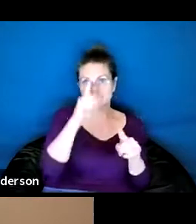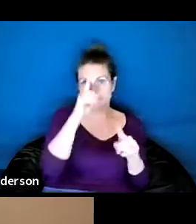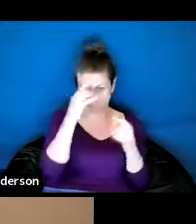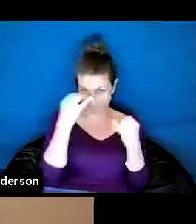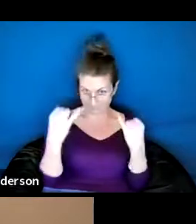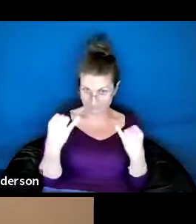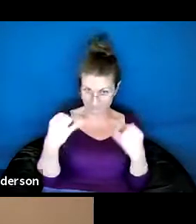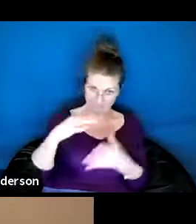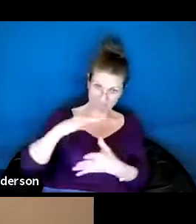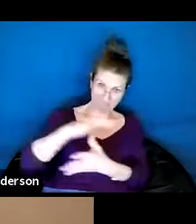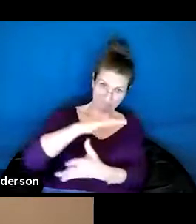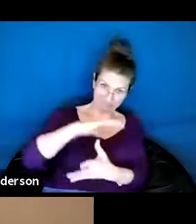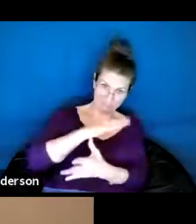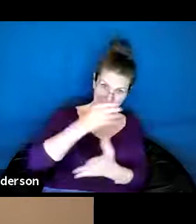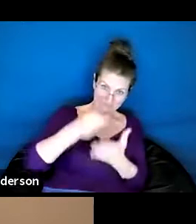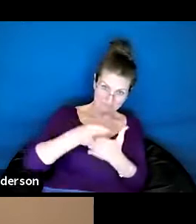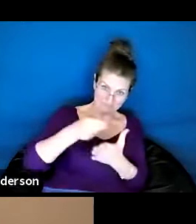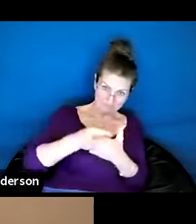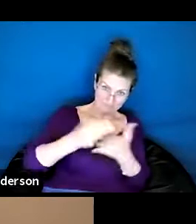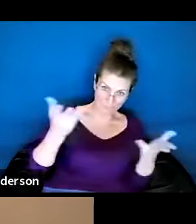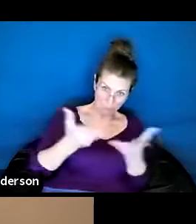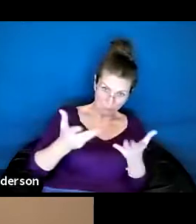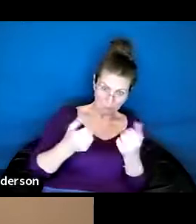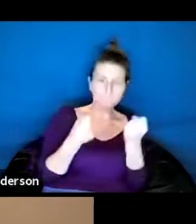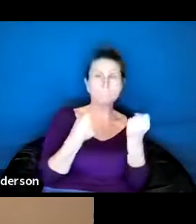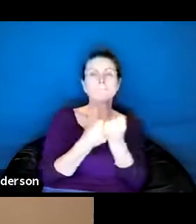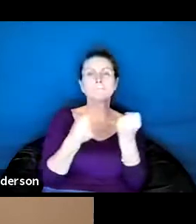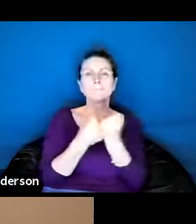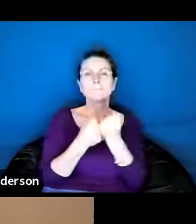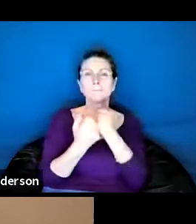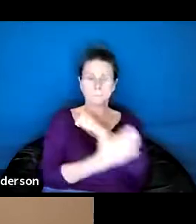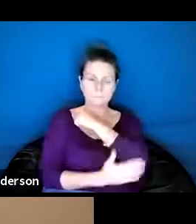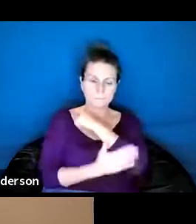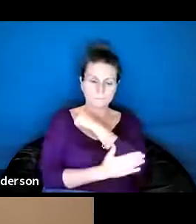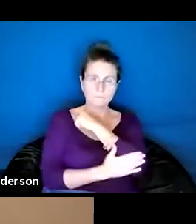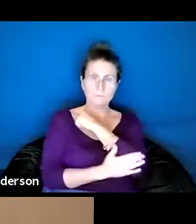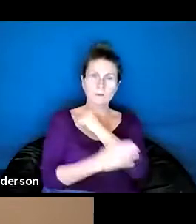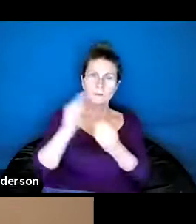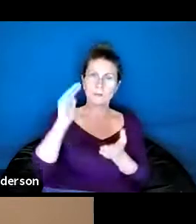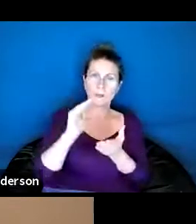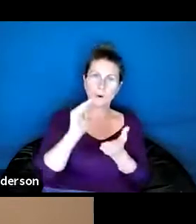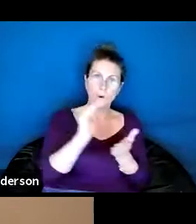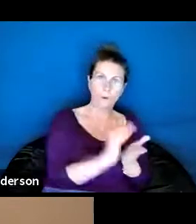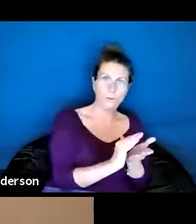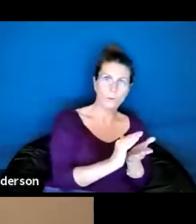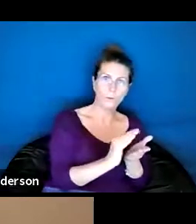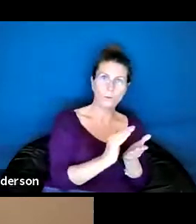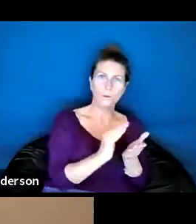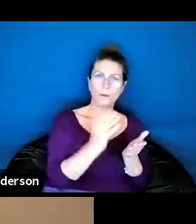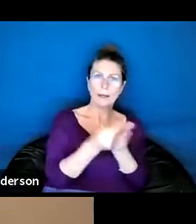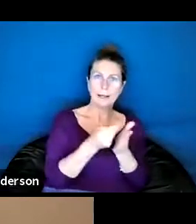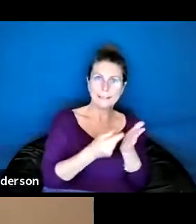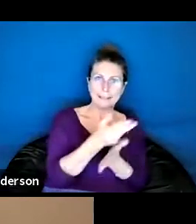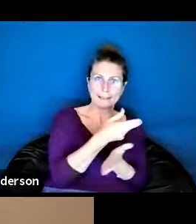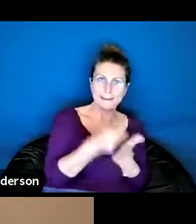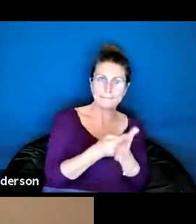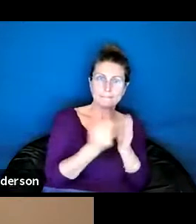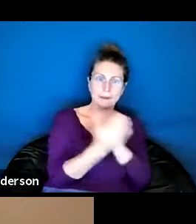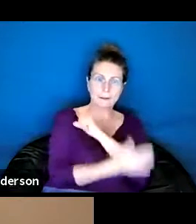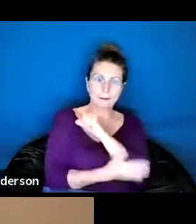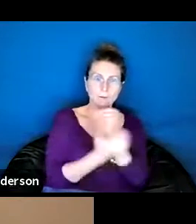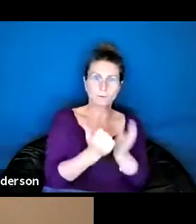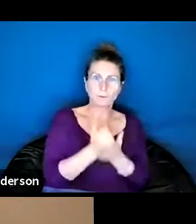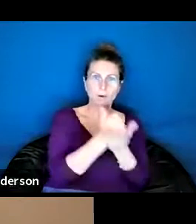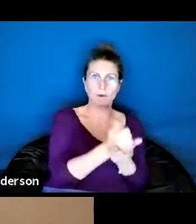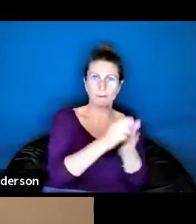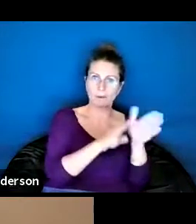for money is supporting countries, particularly low and middle income countries, to develop their national action plans and